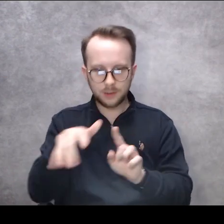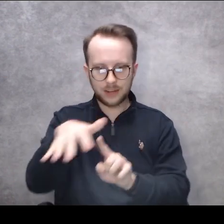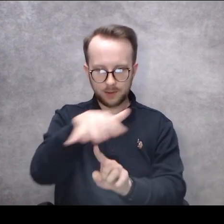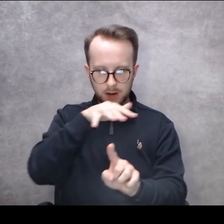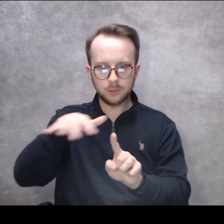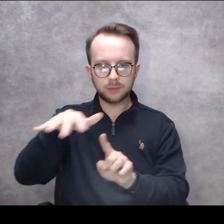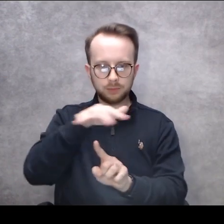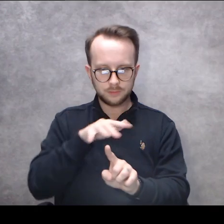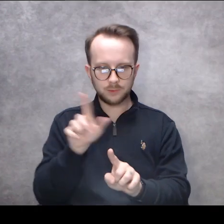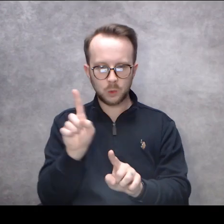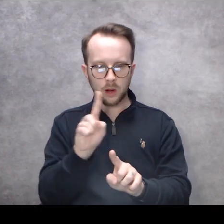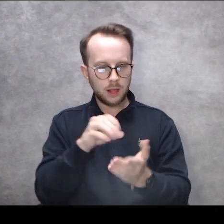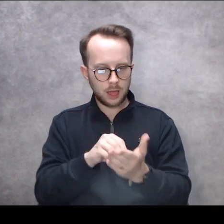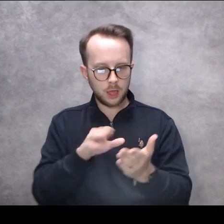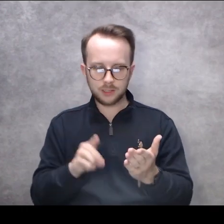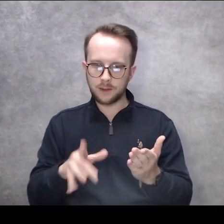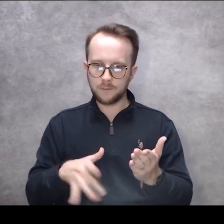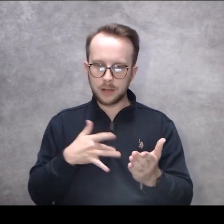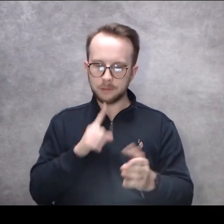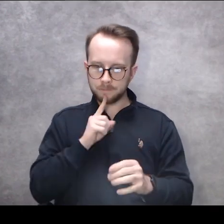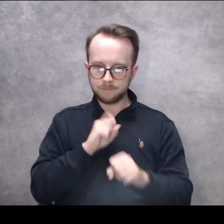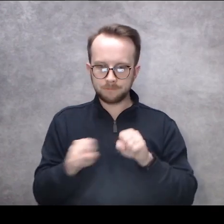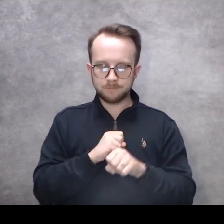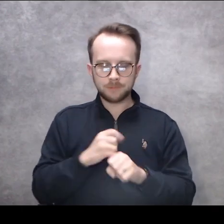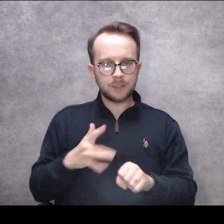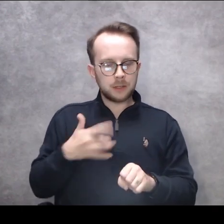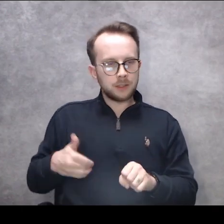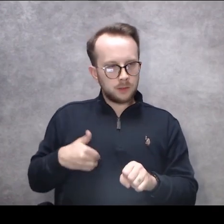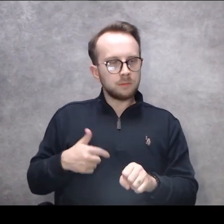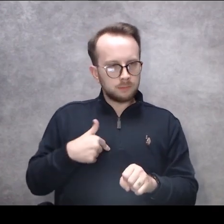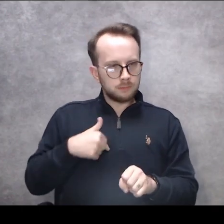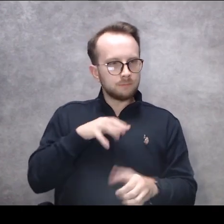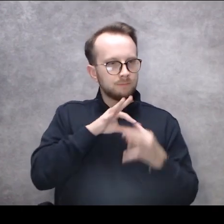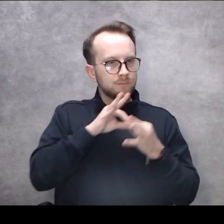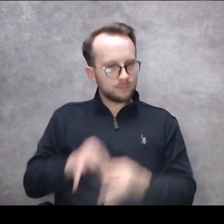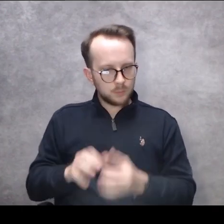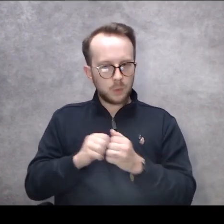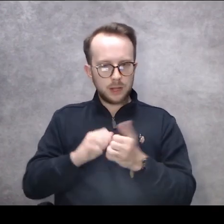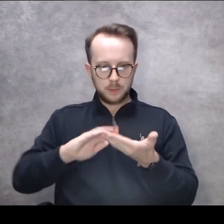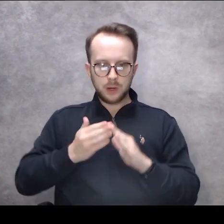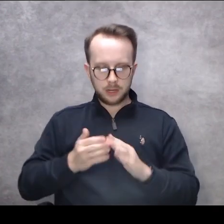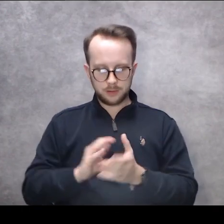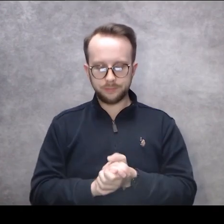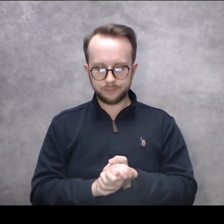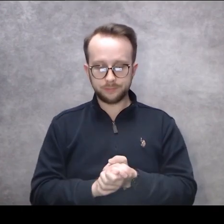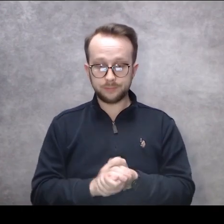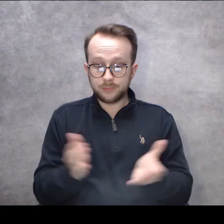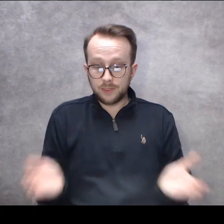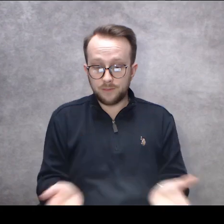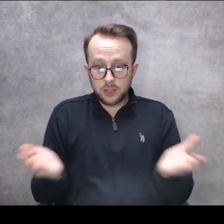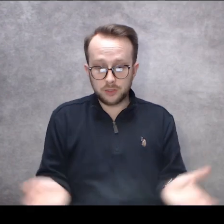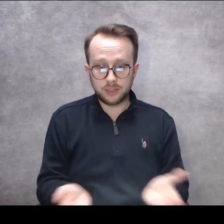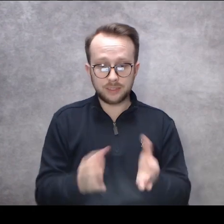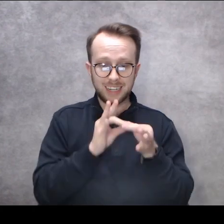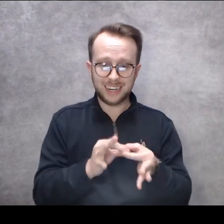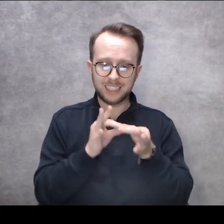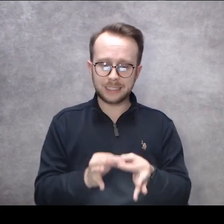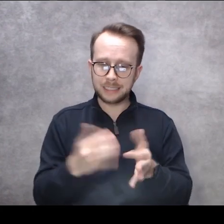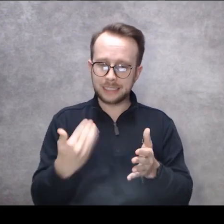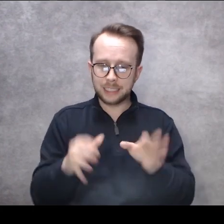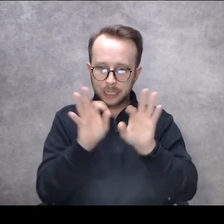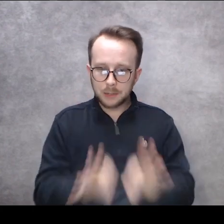environments where learners feel a legitimate sense of belonging and community. Fostering connection is especially important